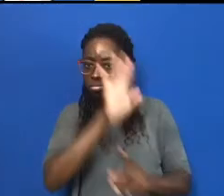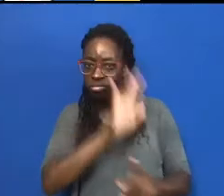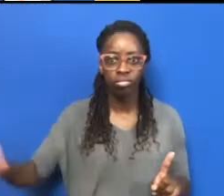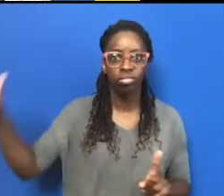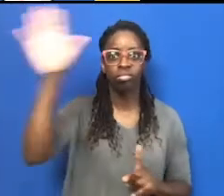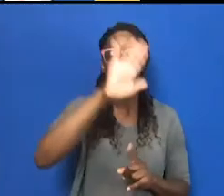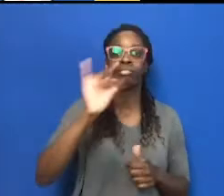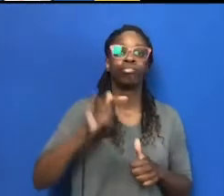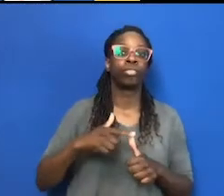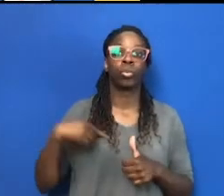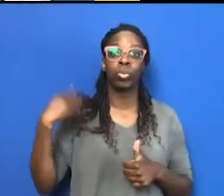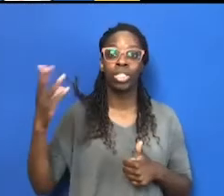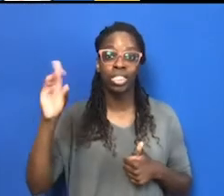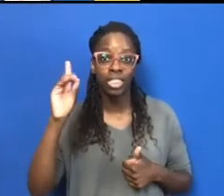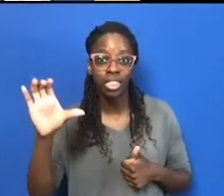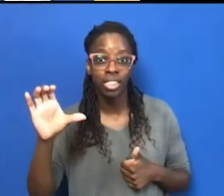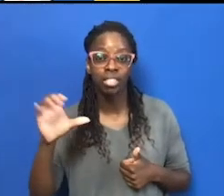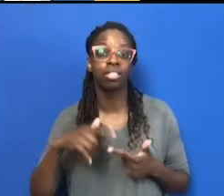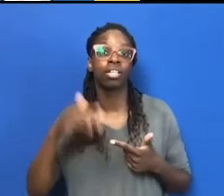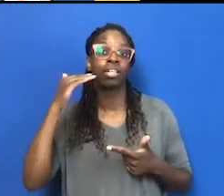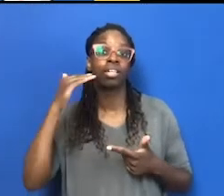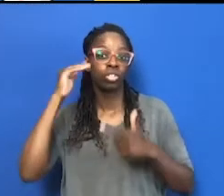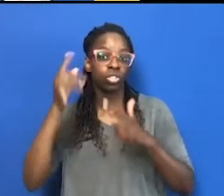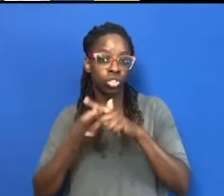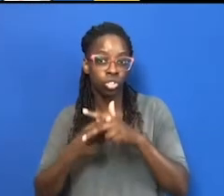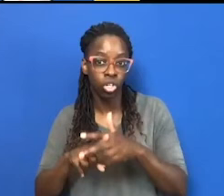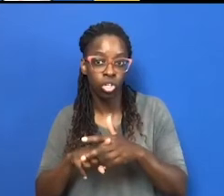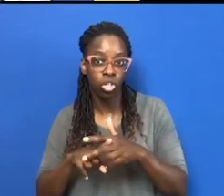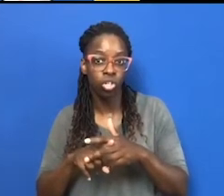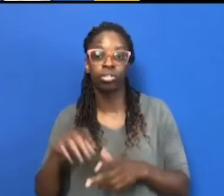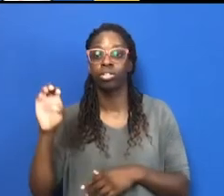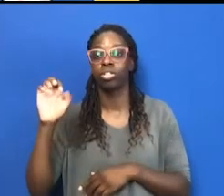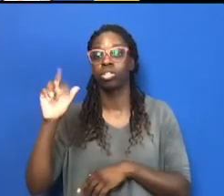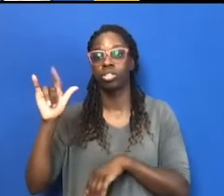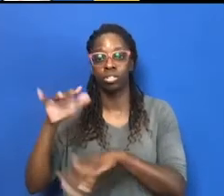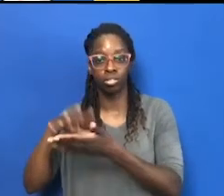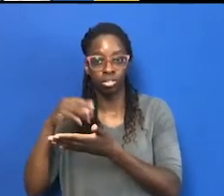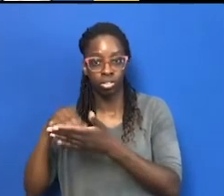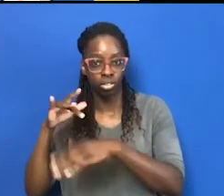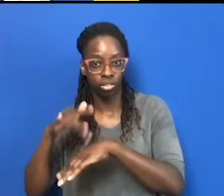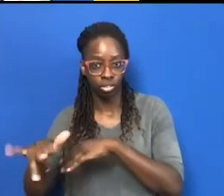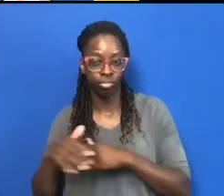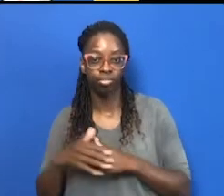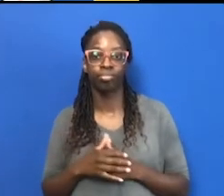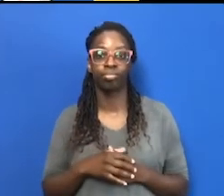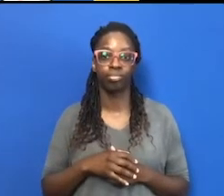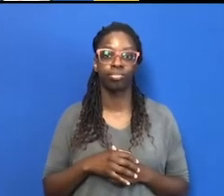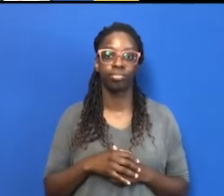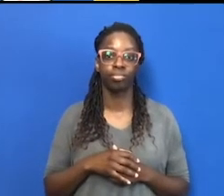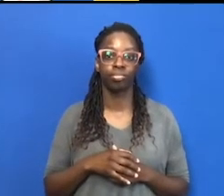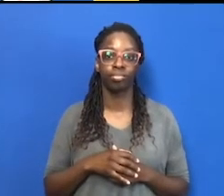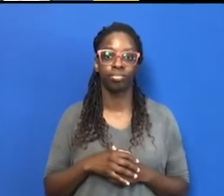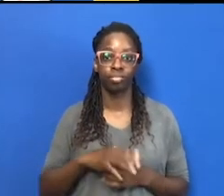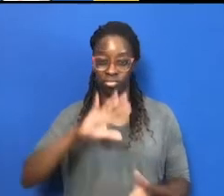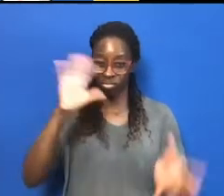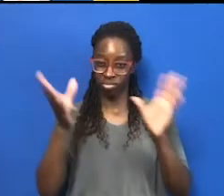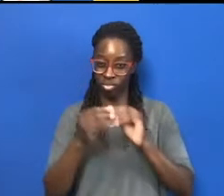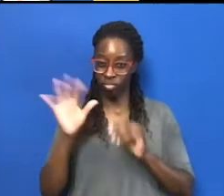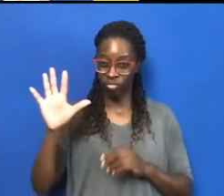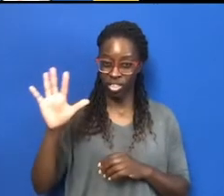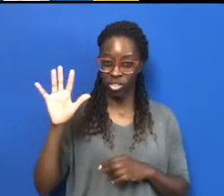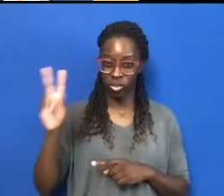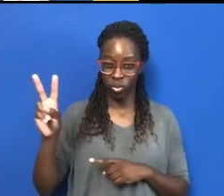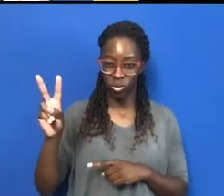Early Learning Outcomes Framework. A total of 52 guidelines were included and accessed through internet searches